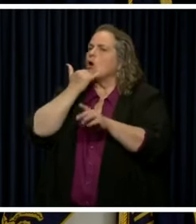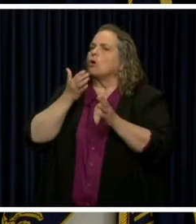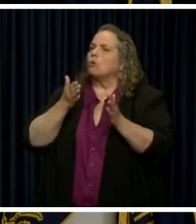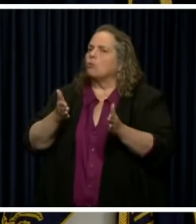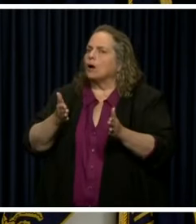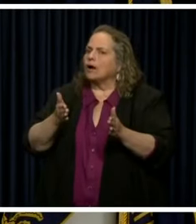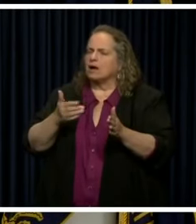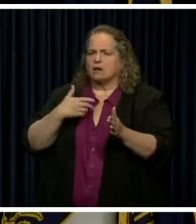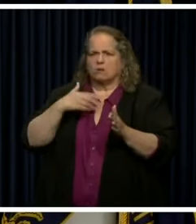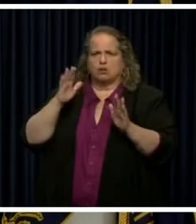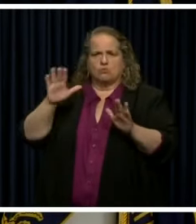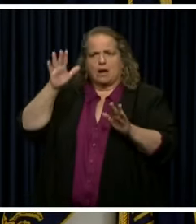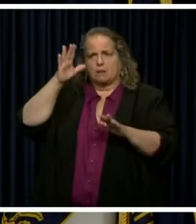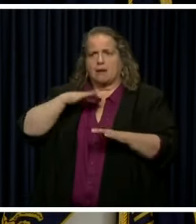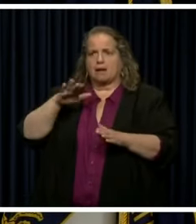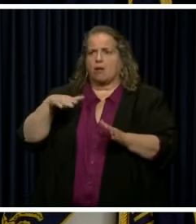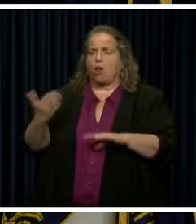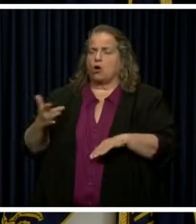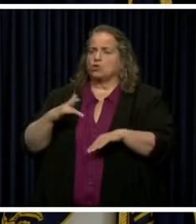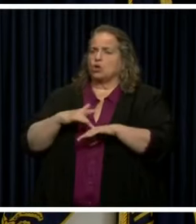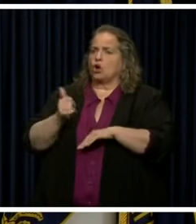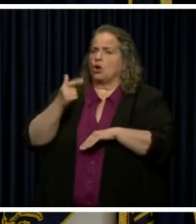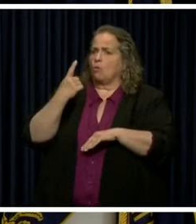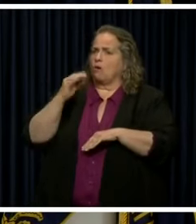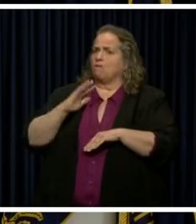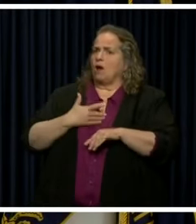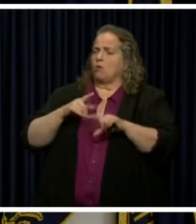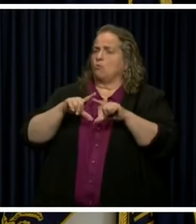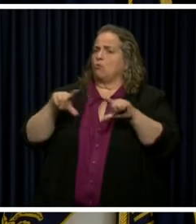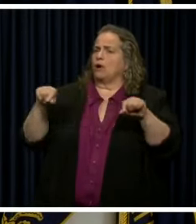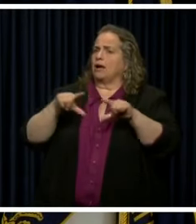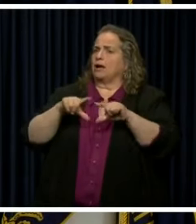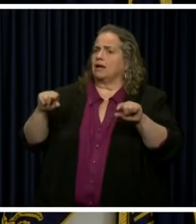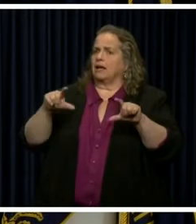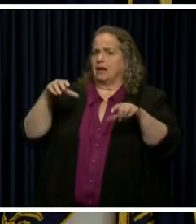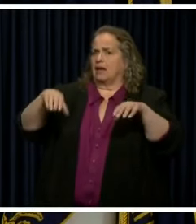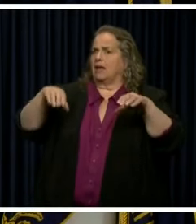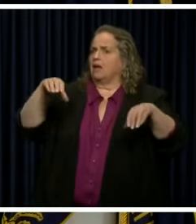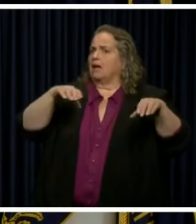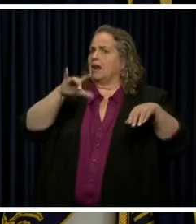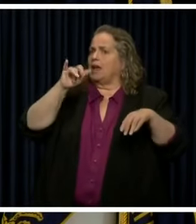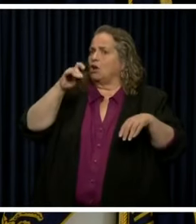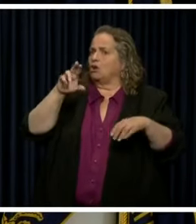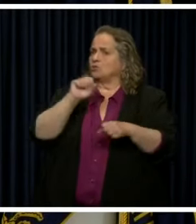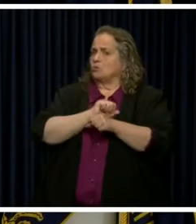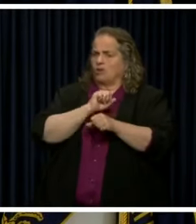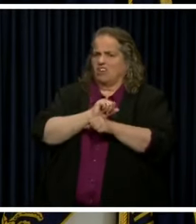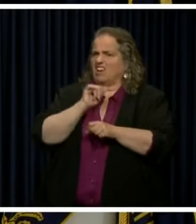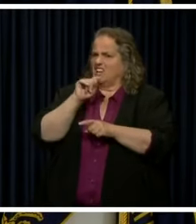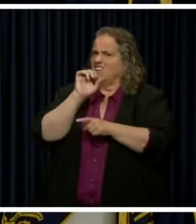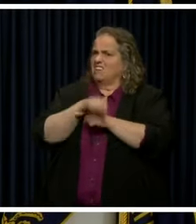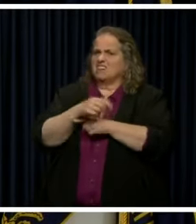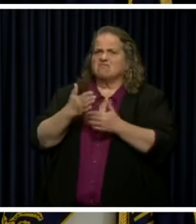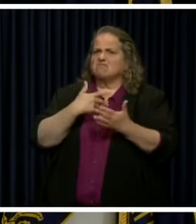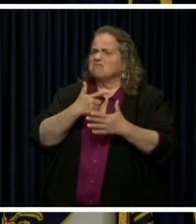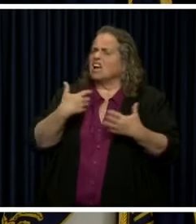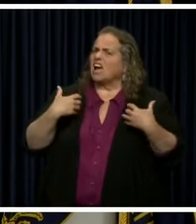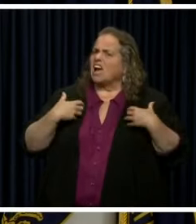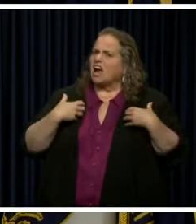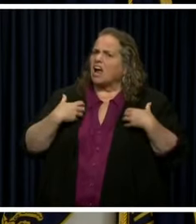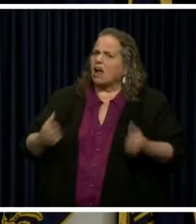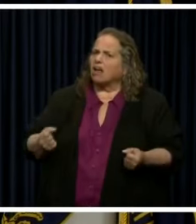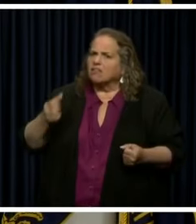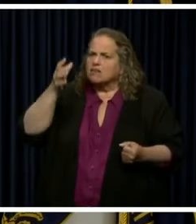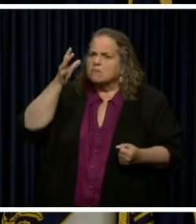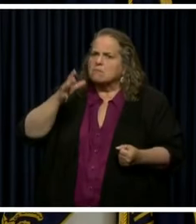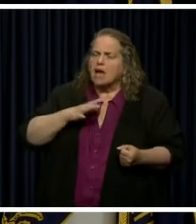man we lost in Ashland early on, one of our bricklayers, this can ultimately defeat you even if you don't have some